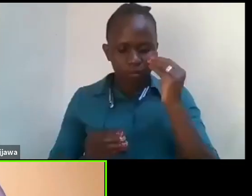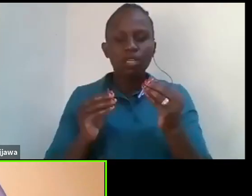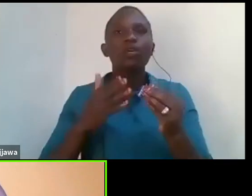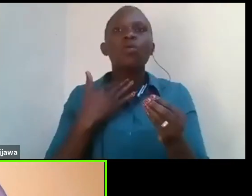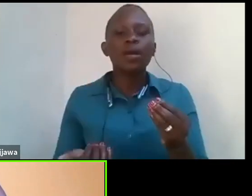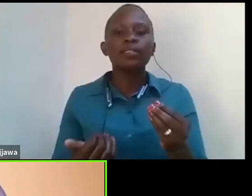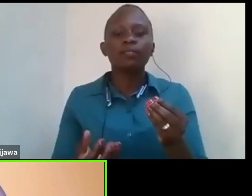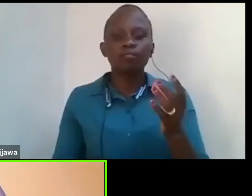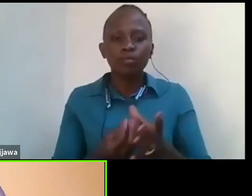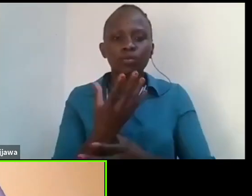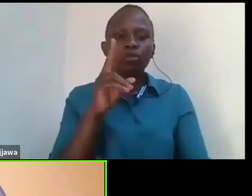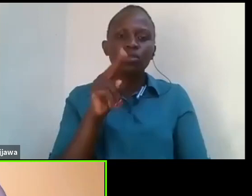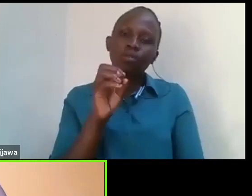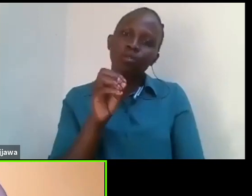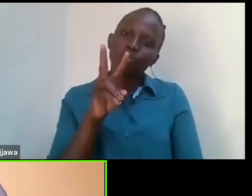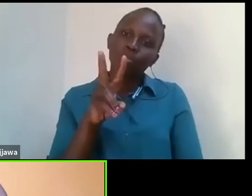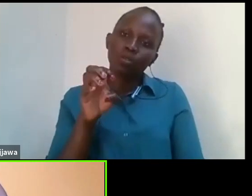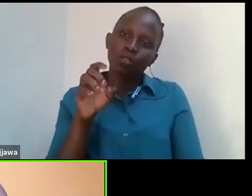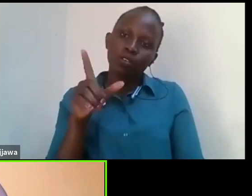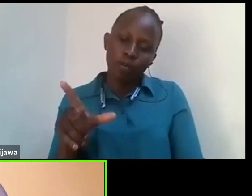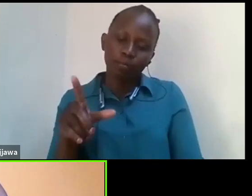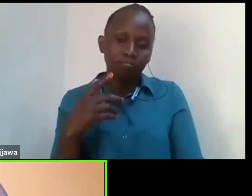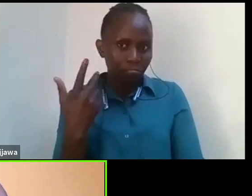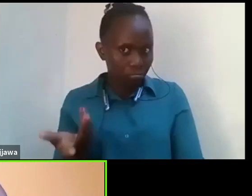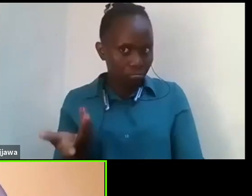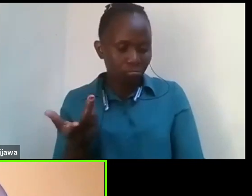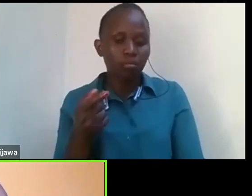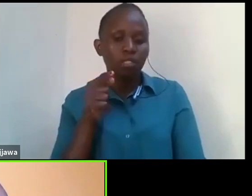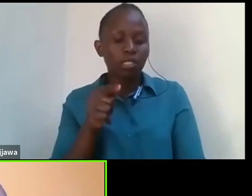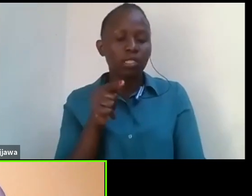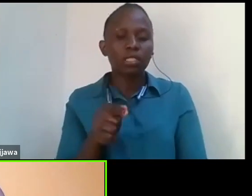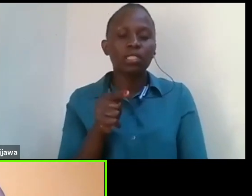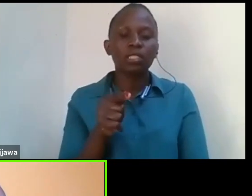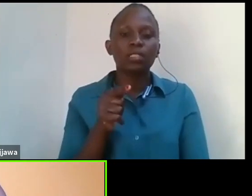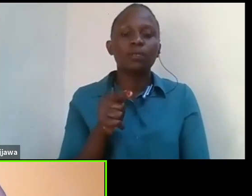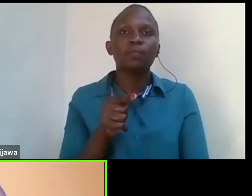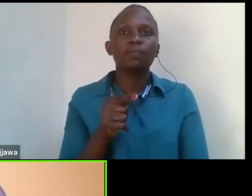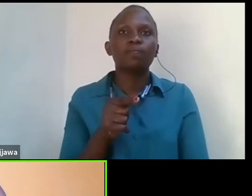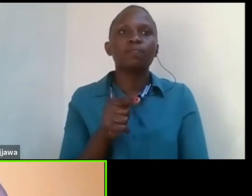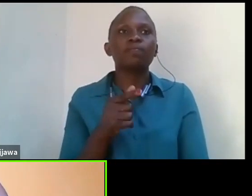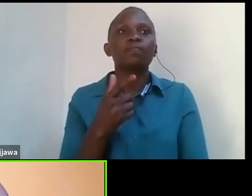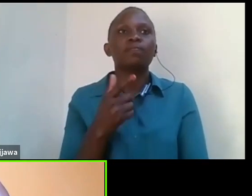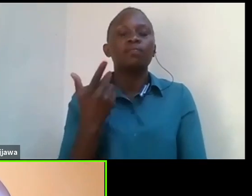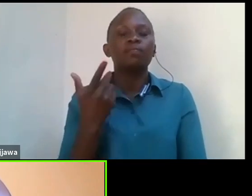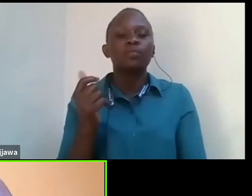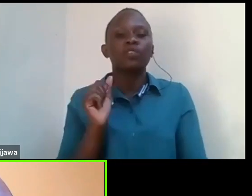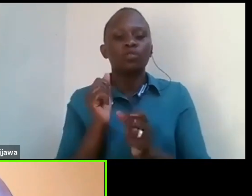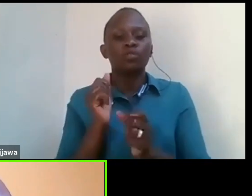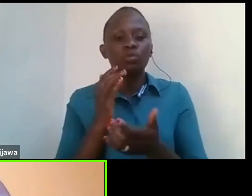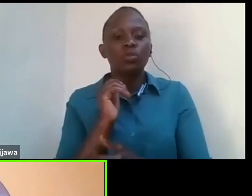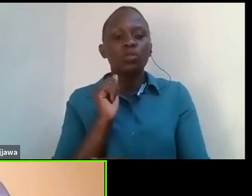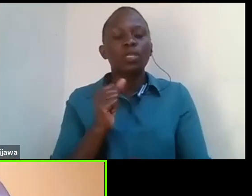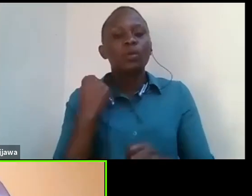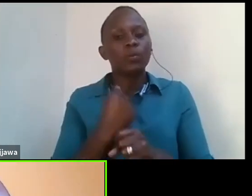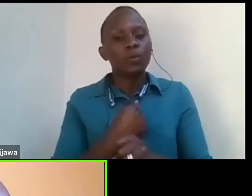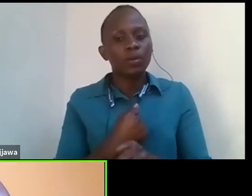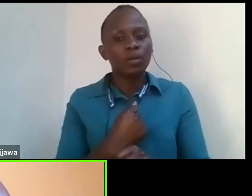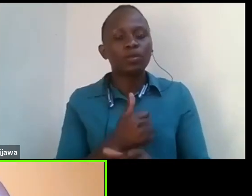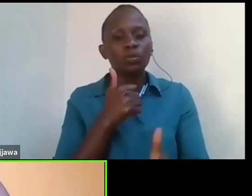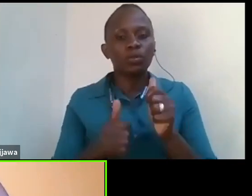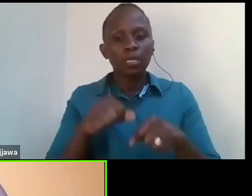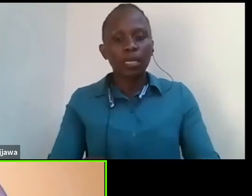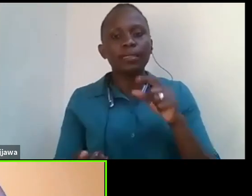novel. And of course, now that is a piece of literary work, which you can actually get the